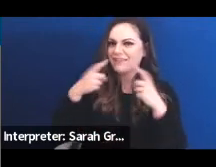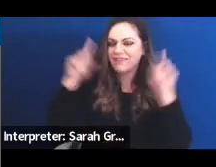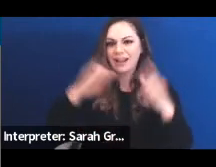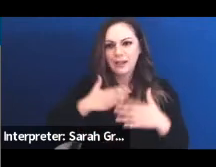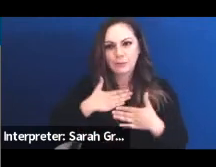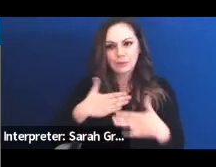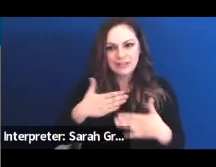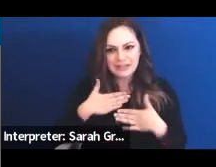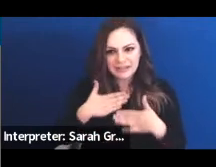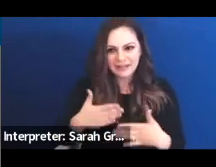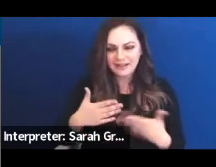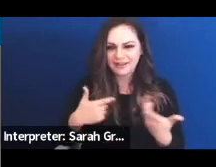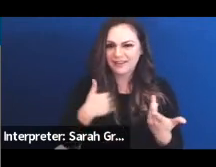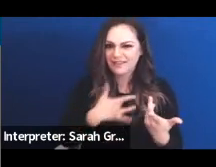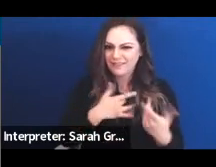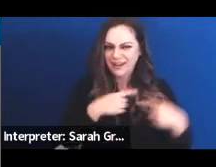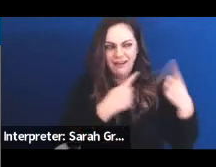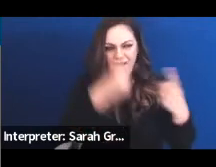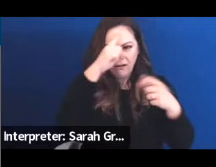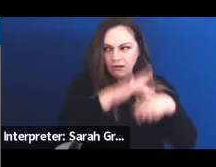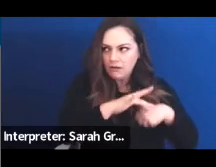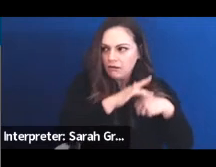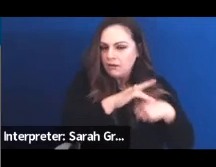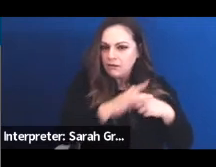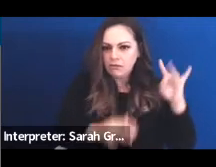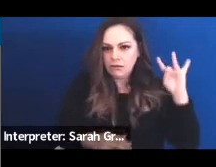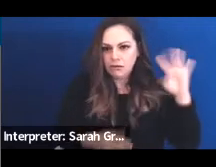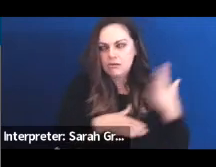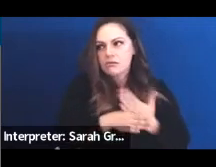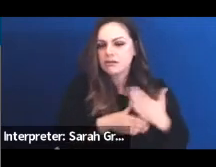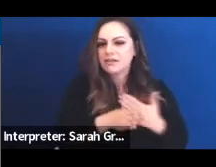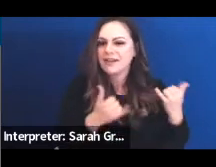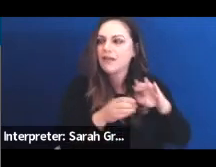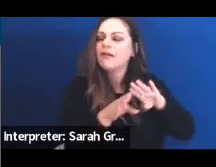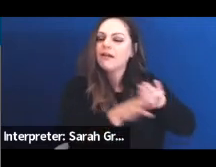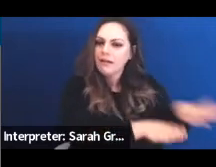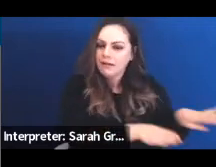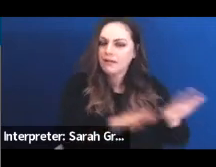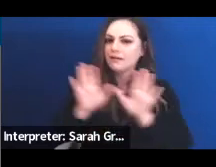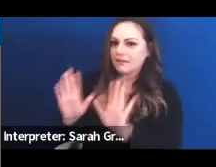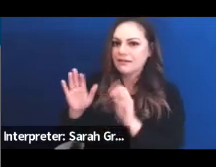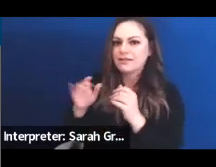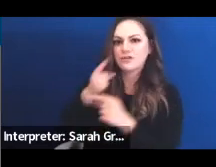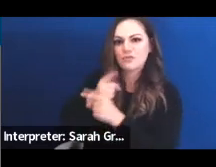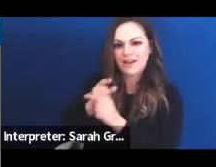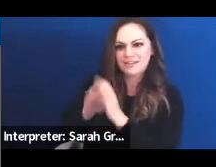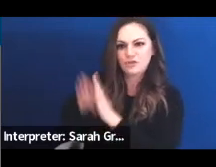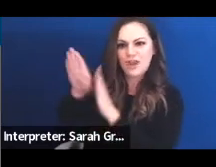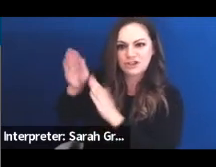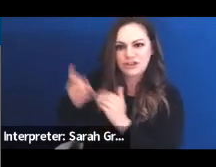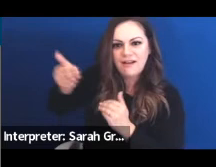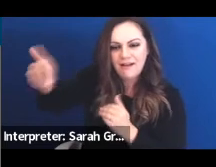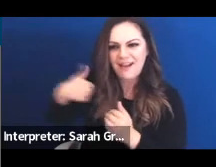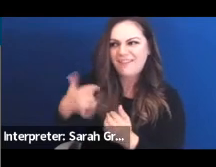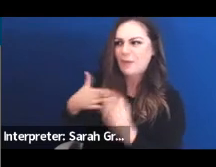get this monkey off my back and take a step in the right direction. Feeling a part of, feeling connected, having accountability, and